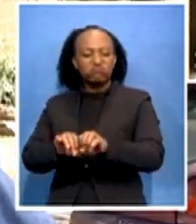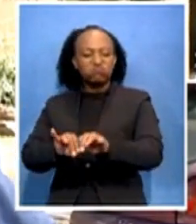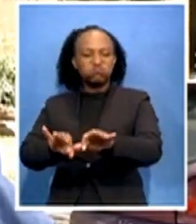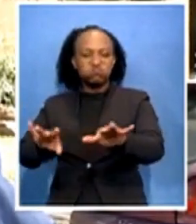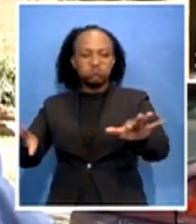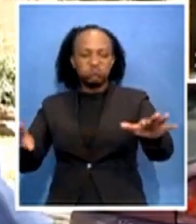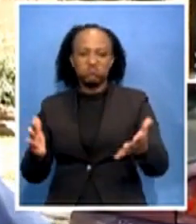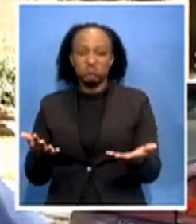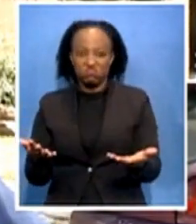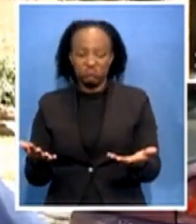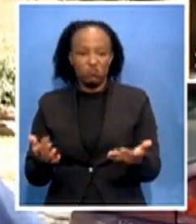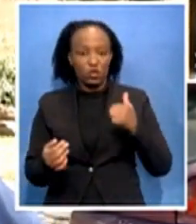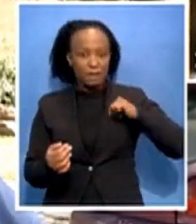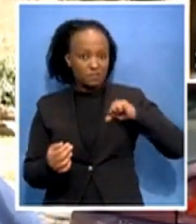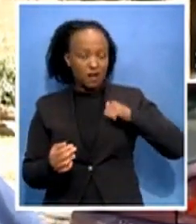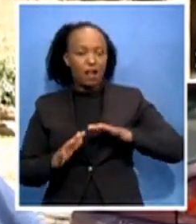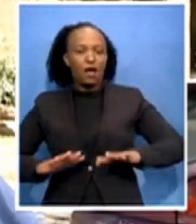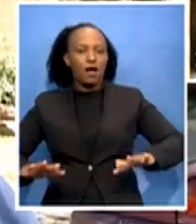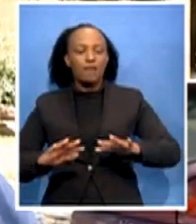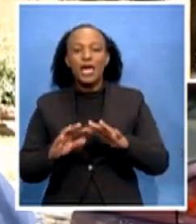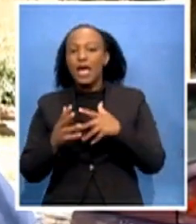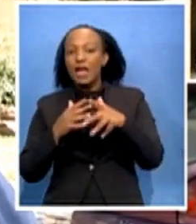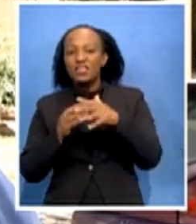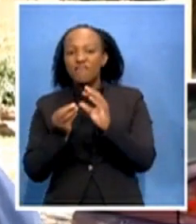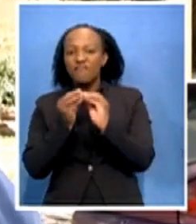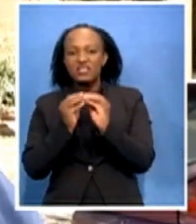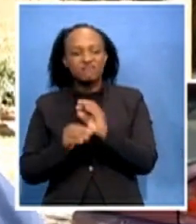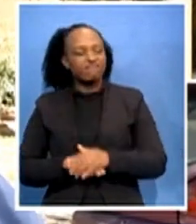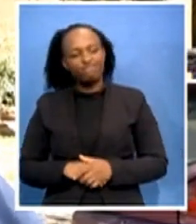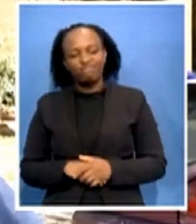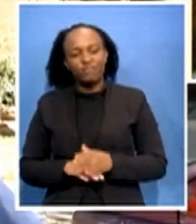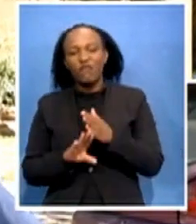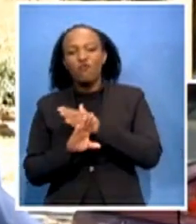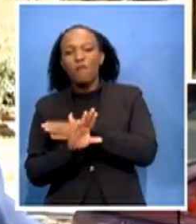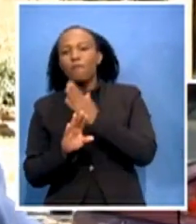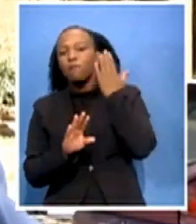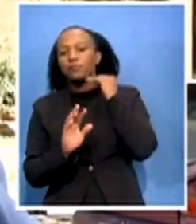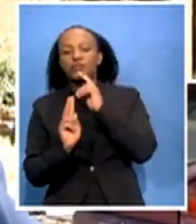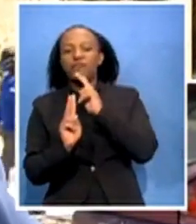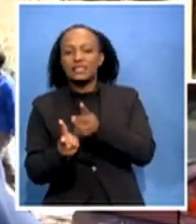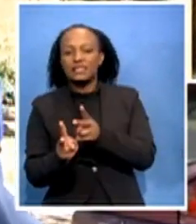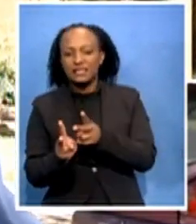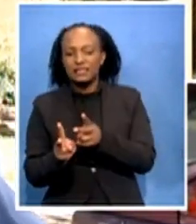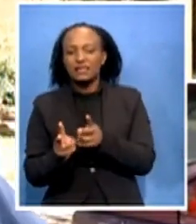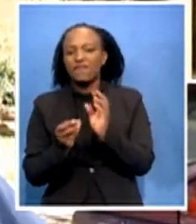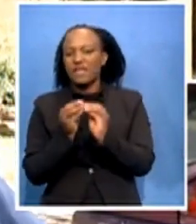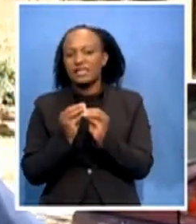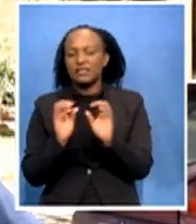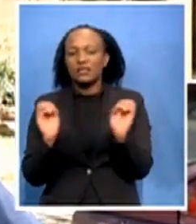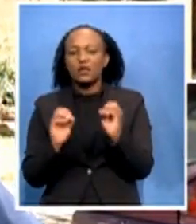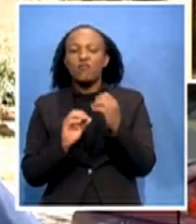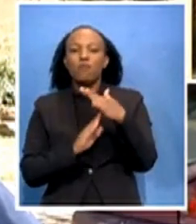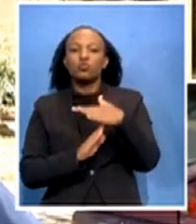has come out of the visits that we have had from the different top government officials who have been here, the likes